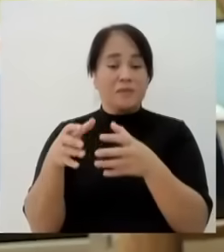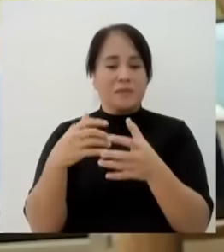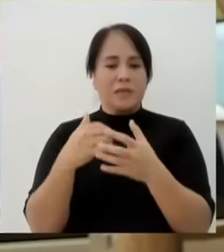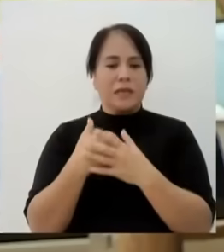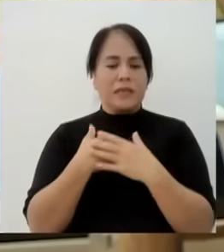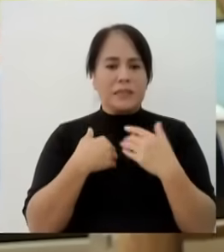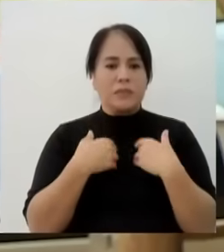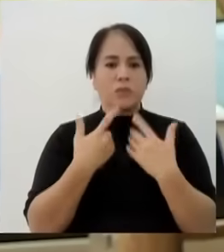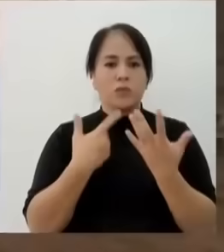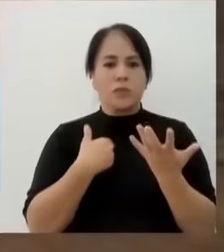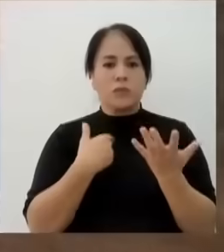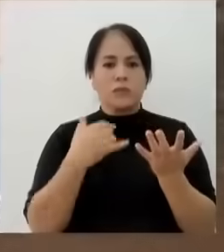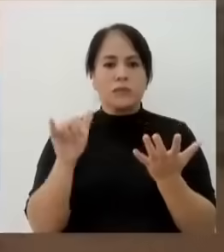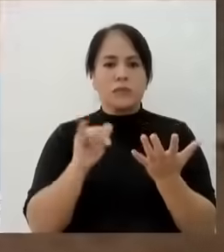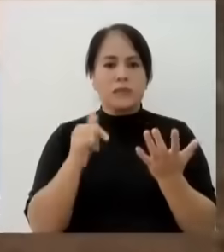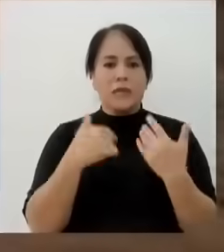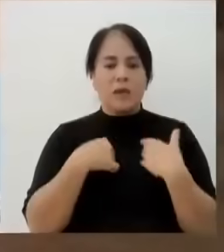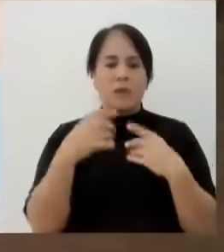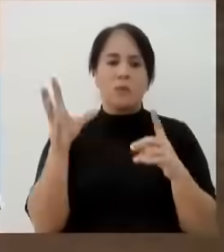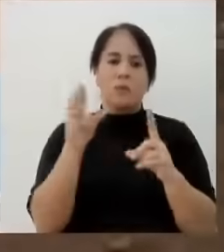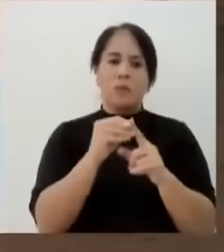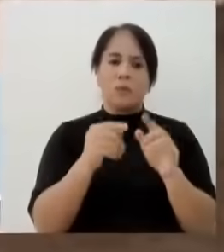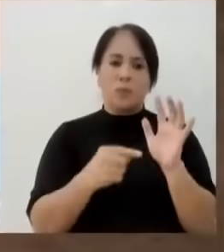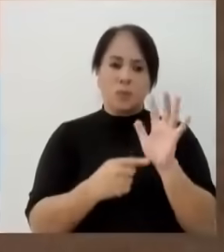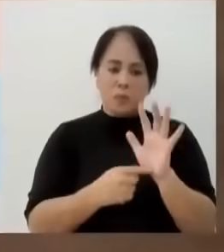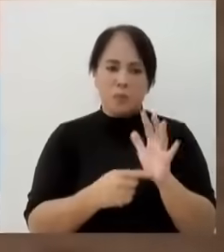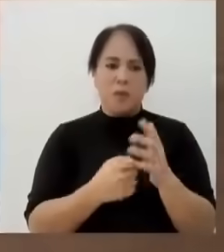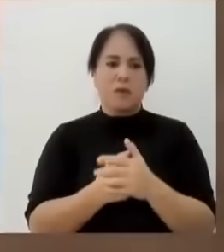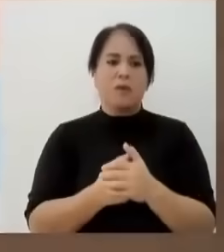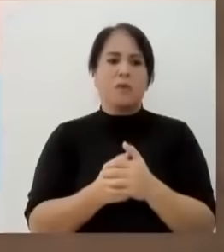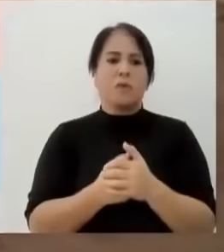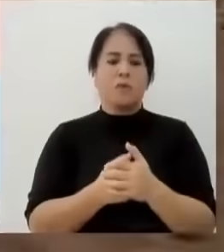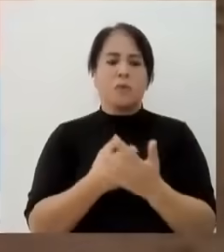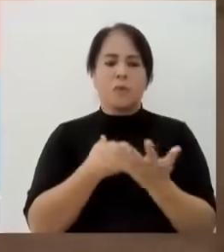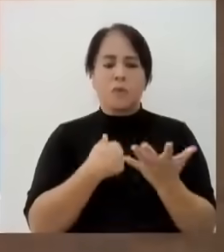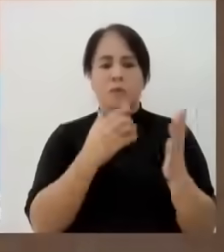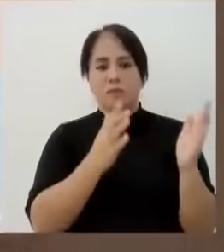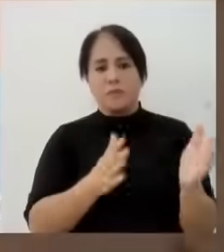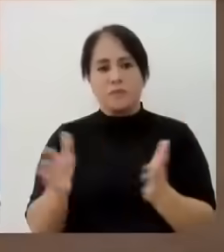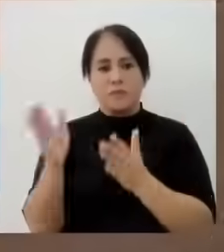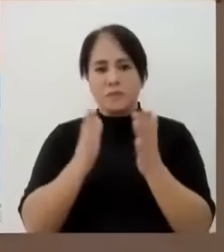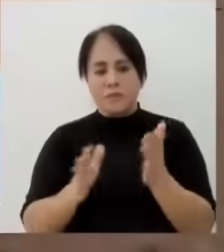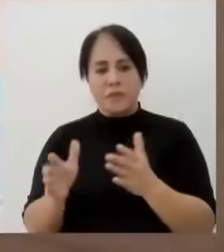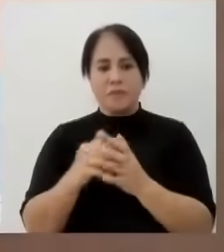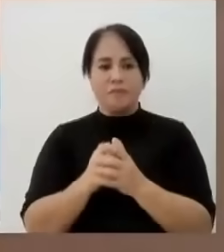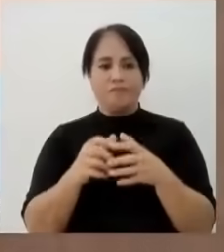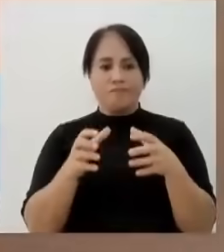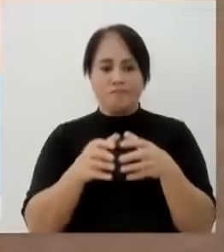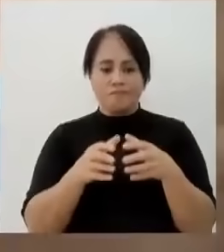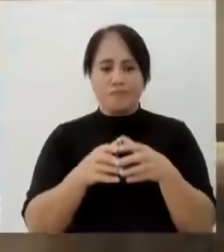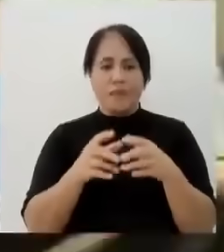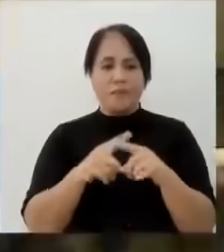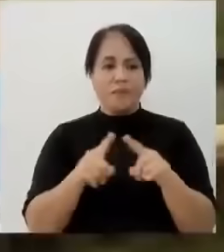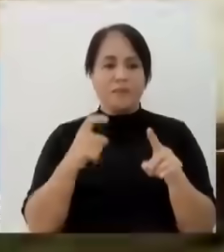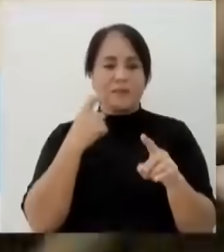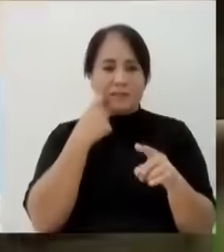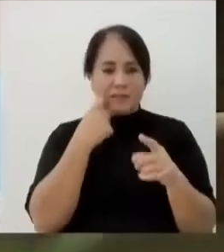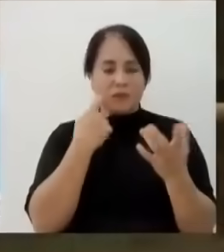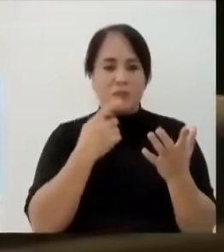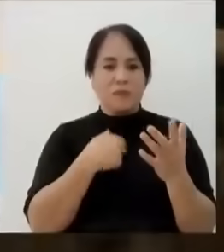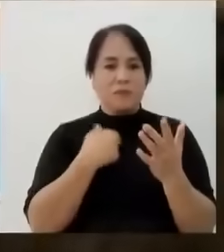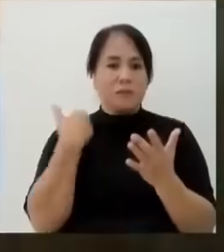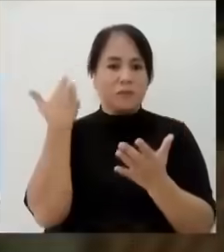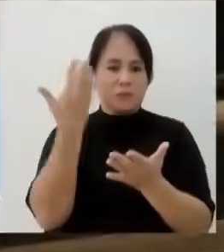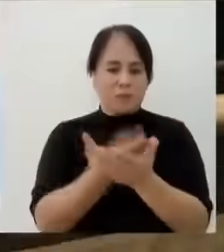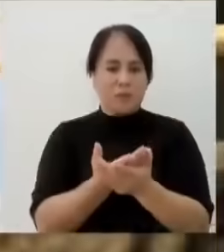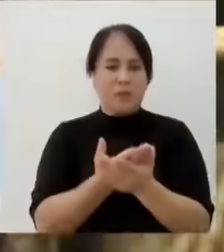being treated to a cultural show, which was produced and prepared by the group. But earlier today, when we got here, we were